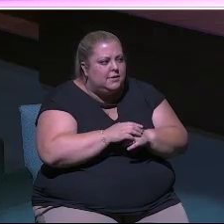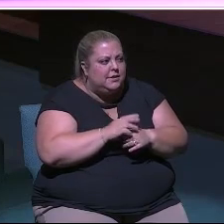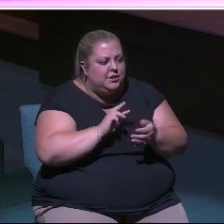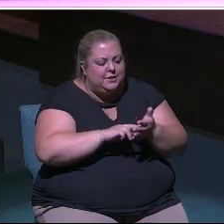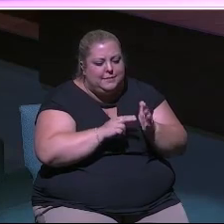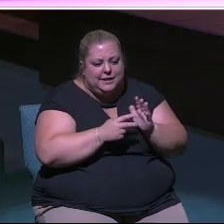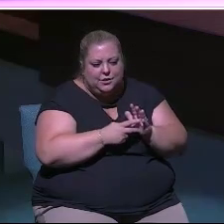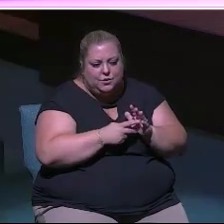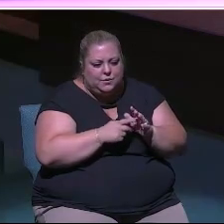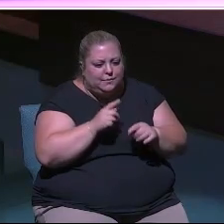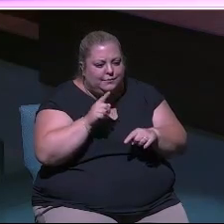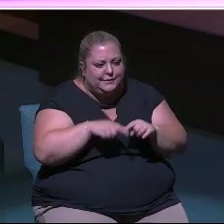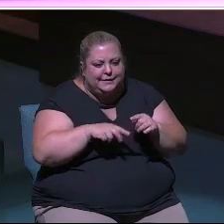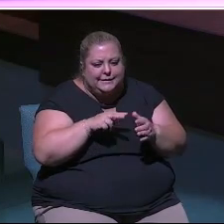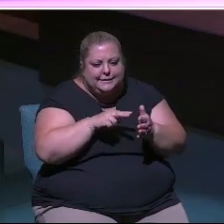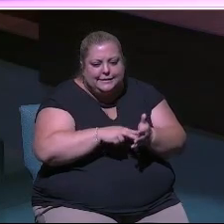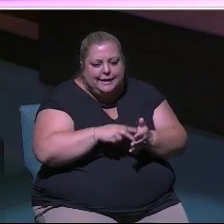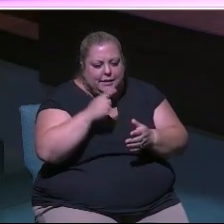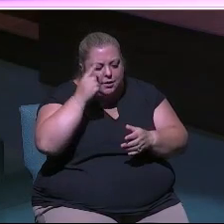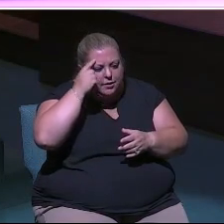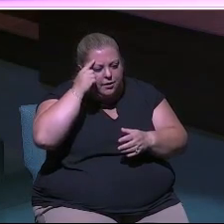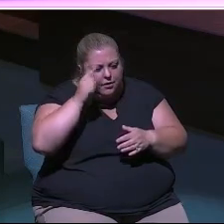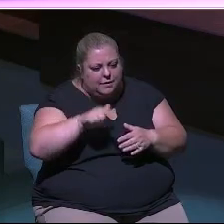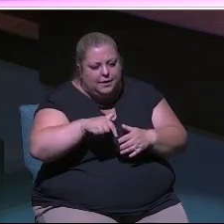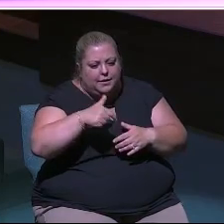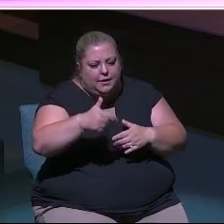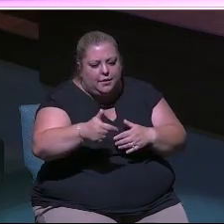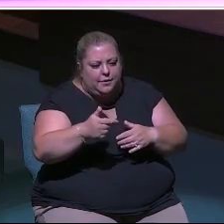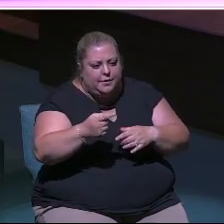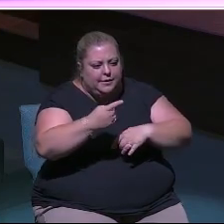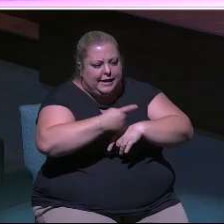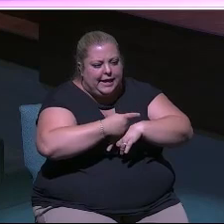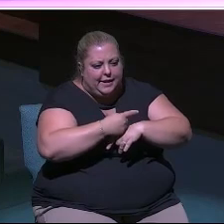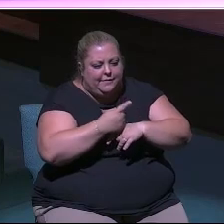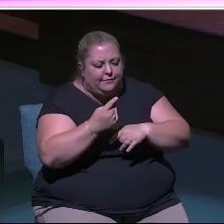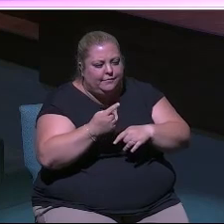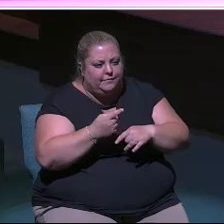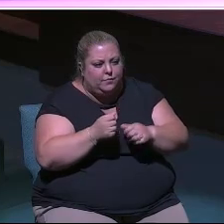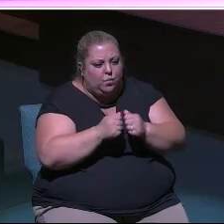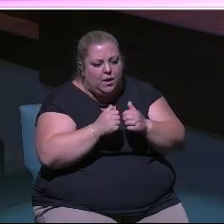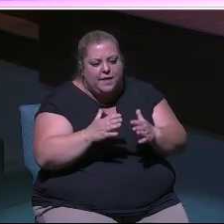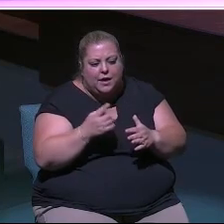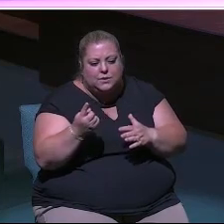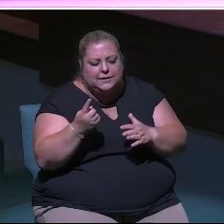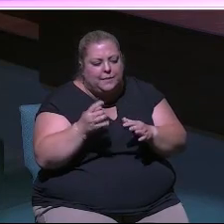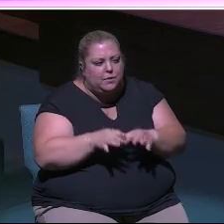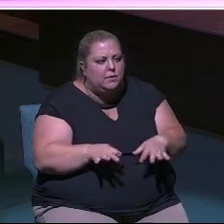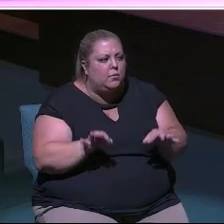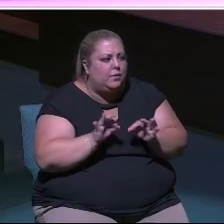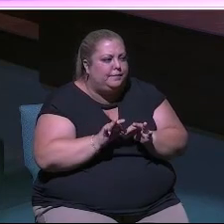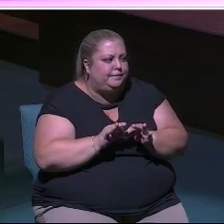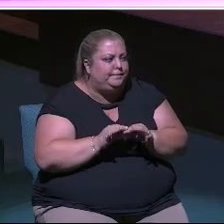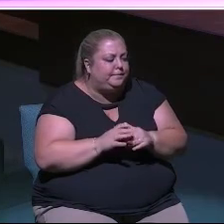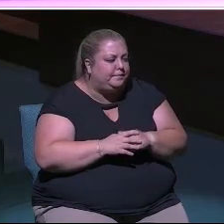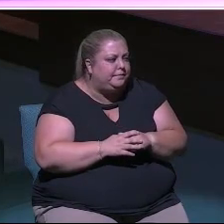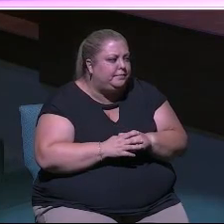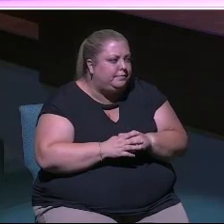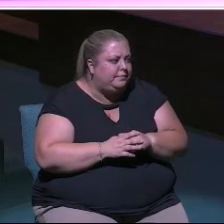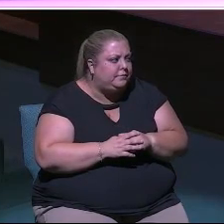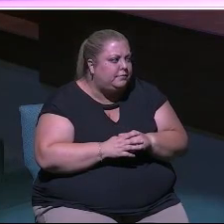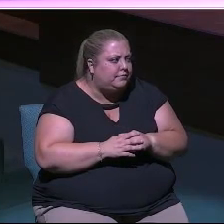without the Lazarus of your life. That's a reality. We understand that. If